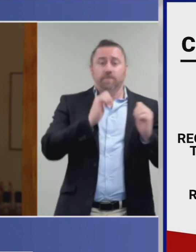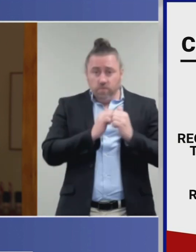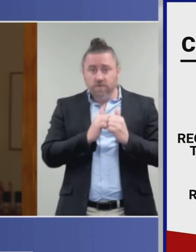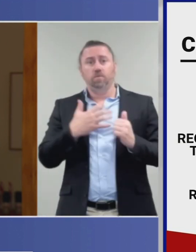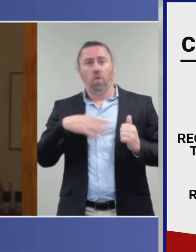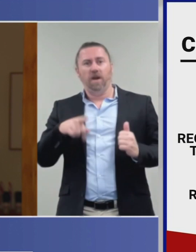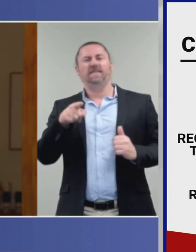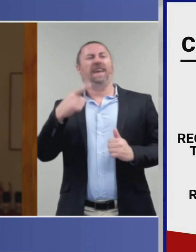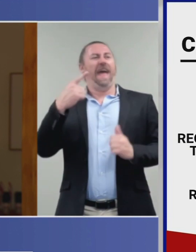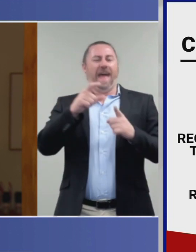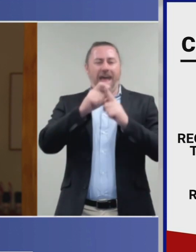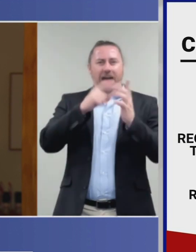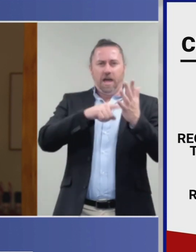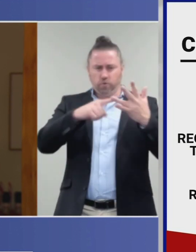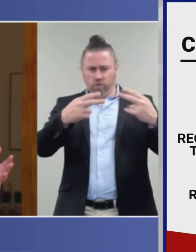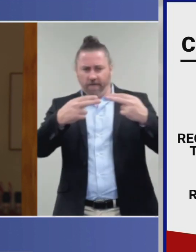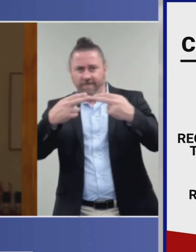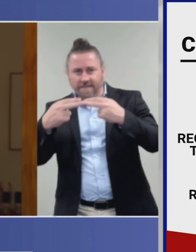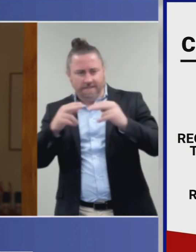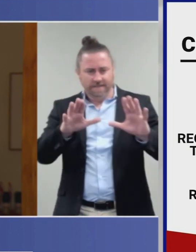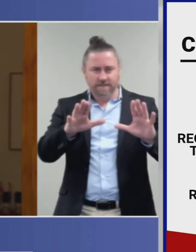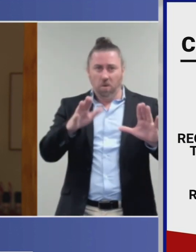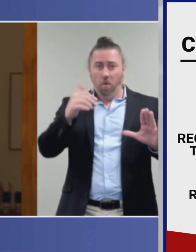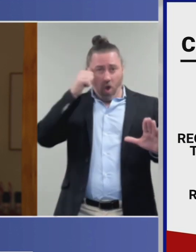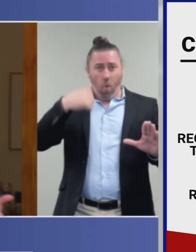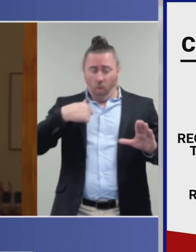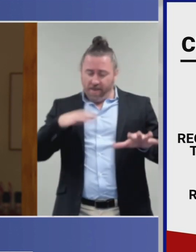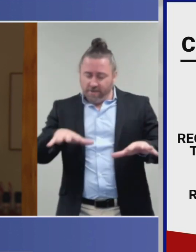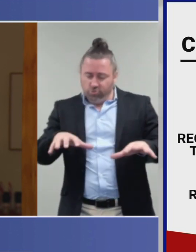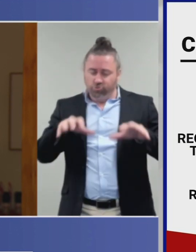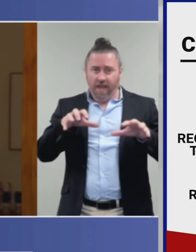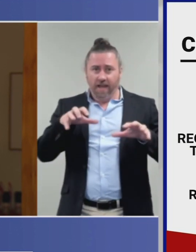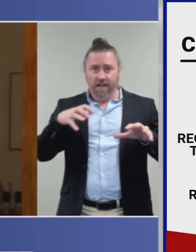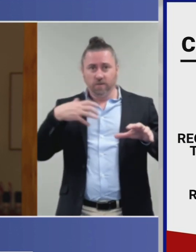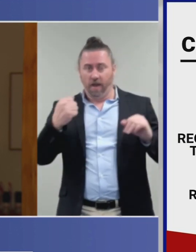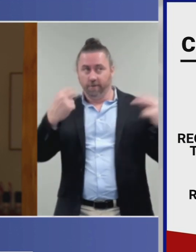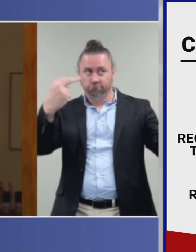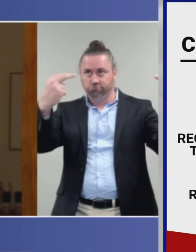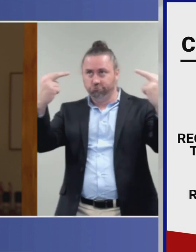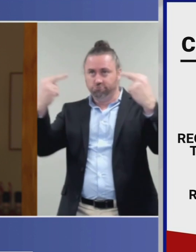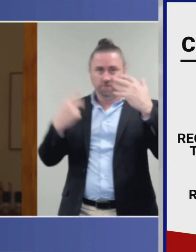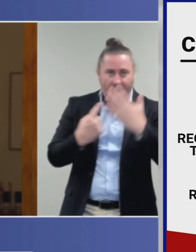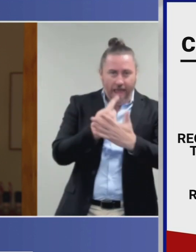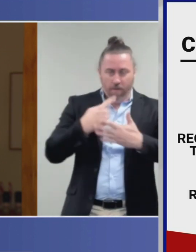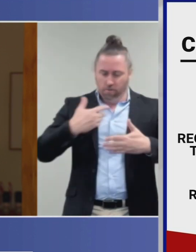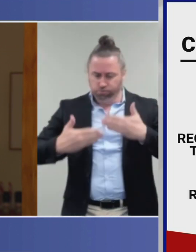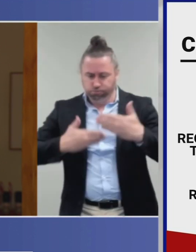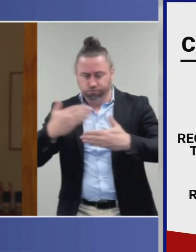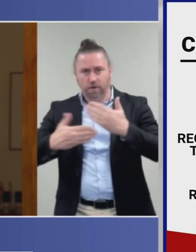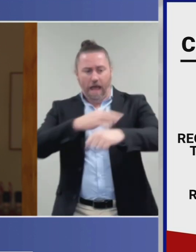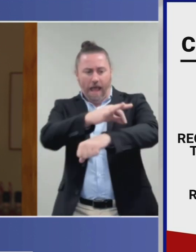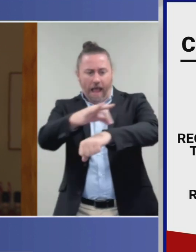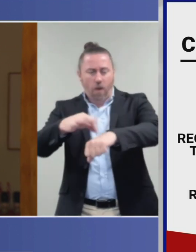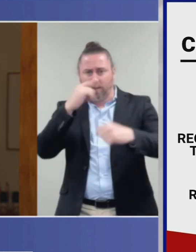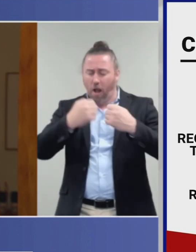and demanding environment, just because we work under great stress and strain and long hours and deal with issues that